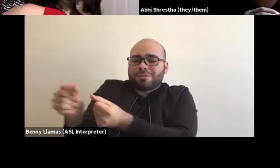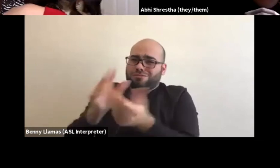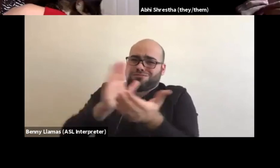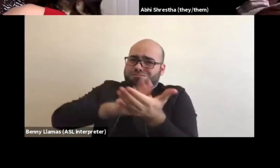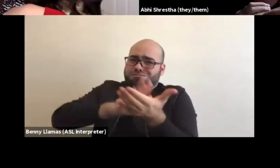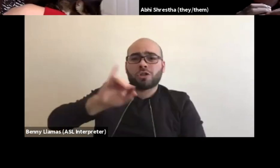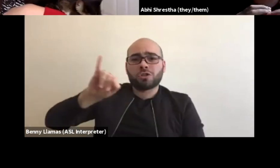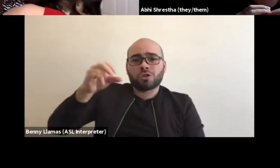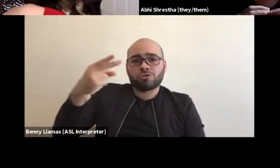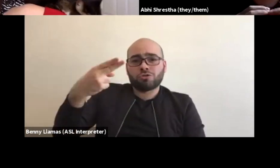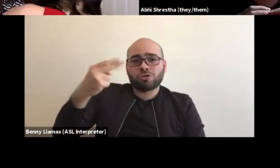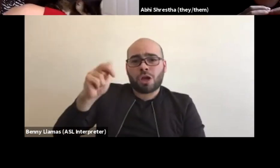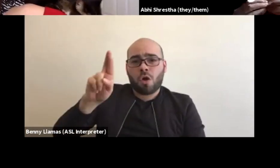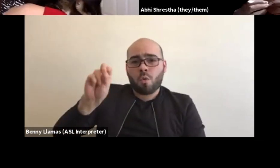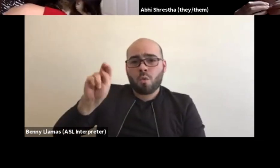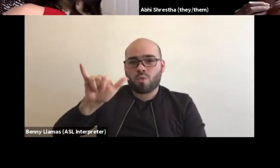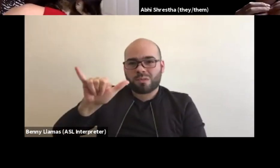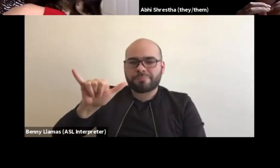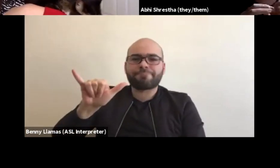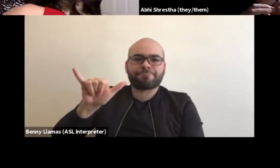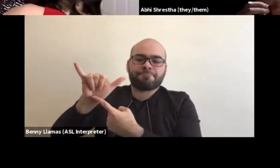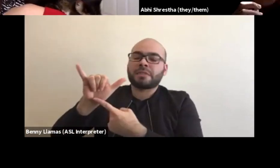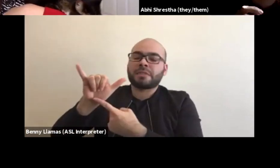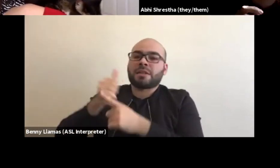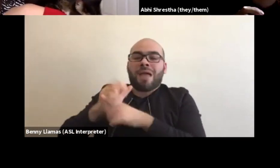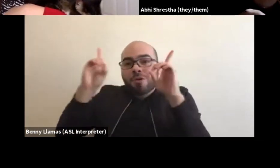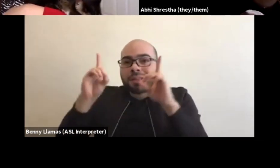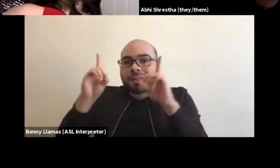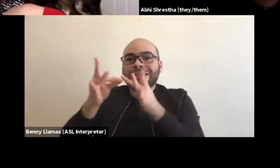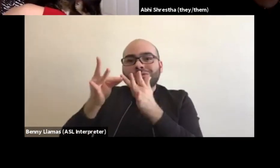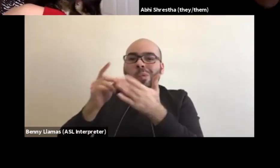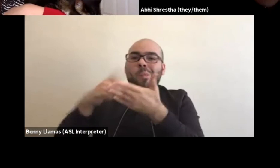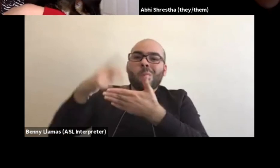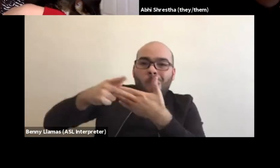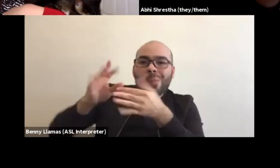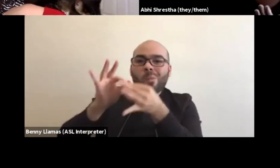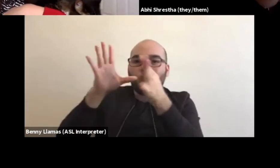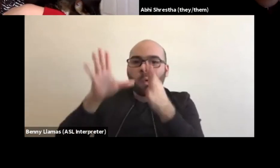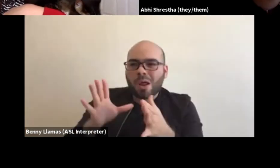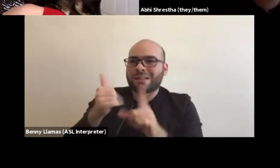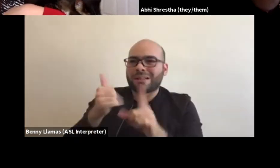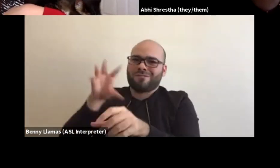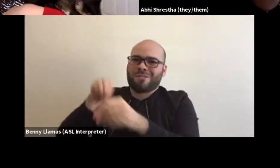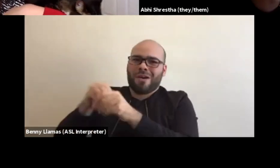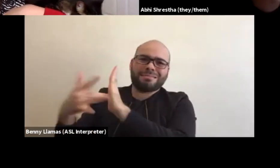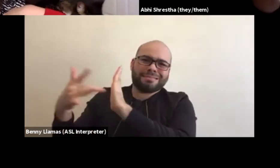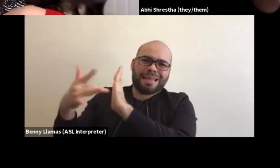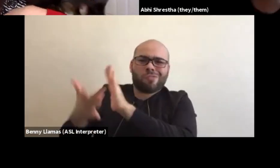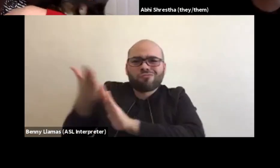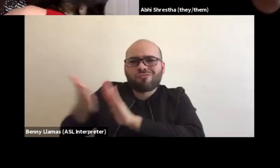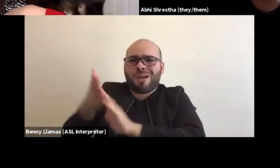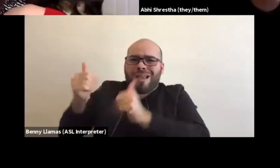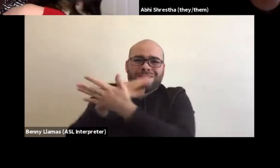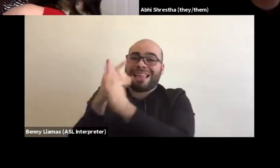Rooney, who our education and leadership programs coordinator, who's making the tech magic happen on the other end of other side today.